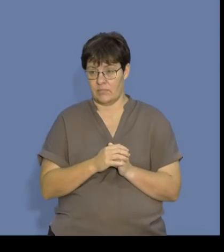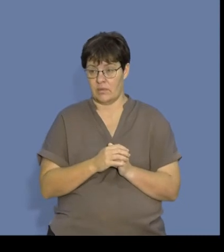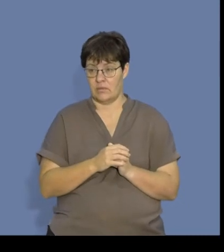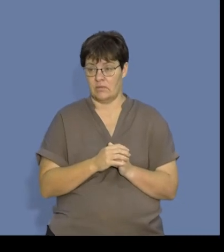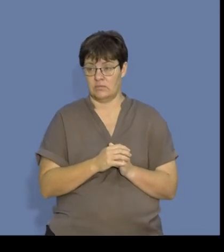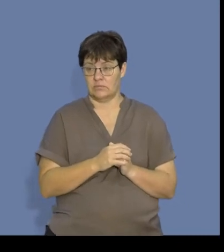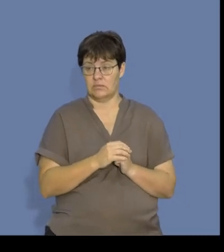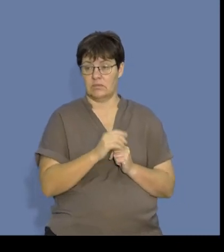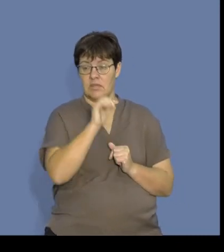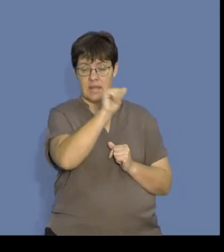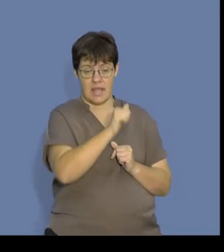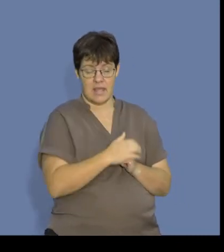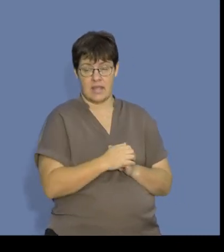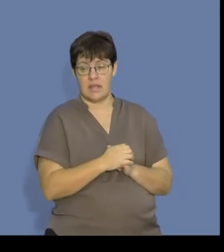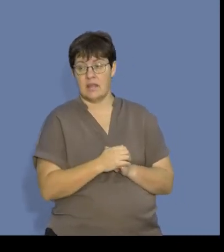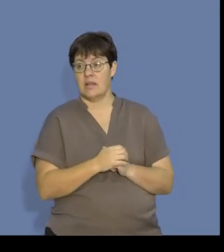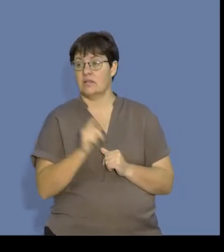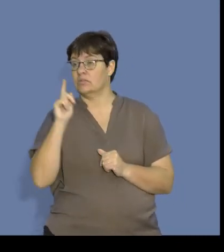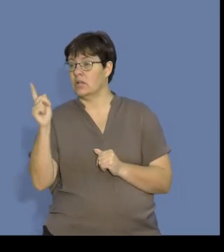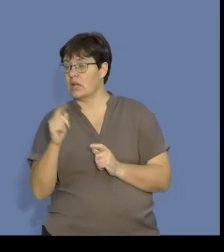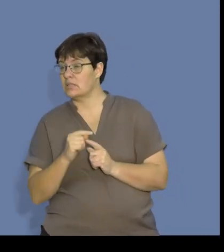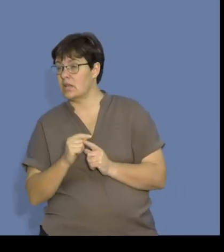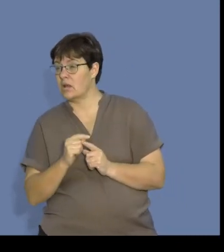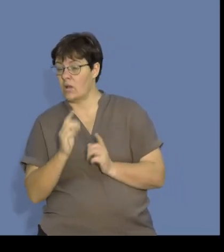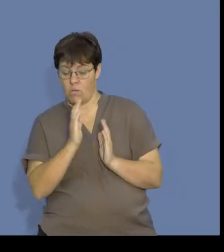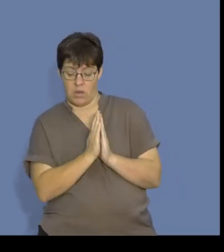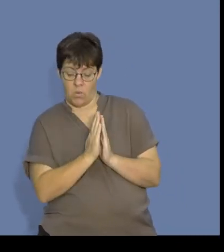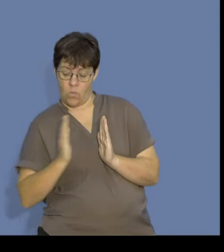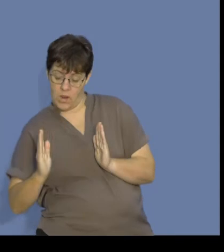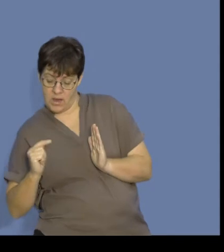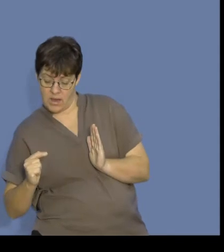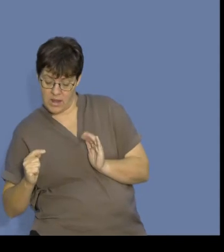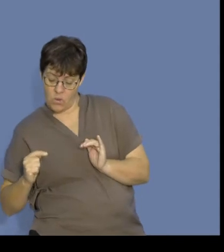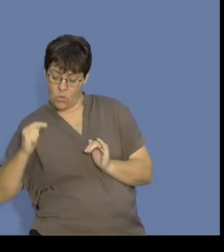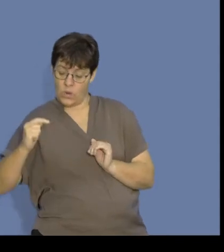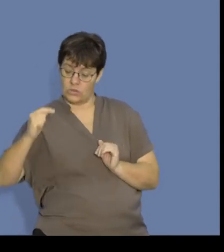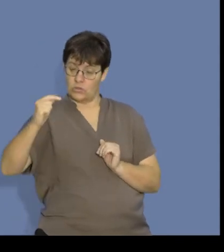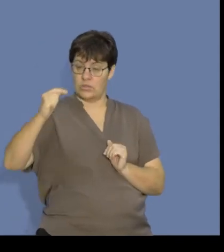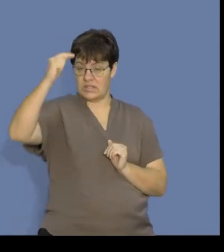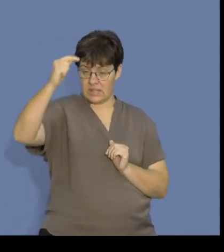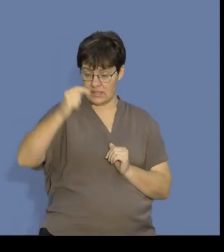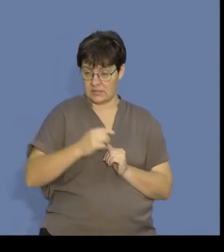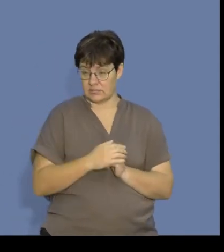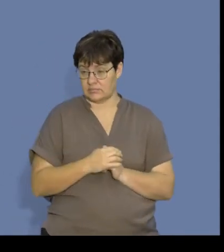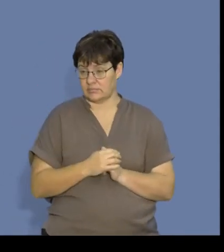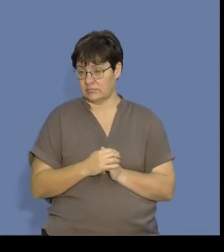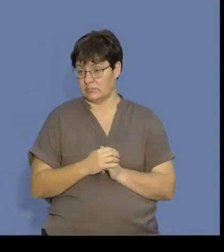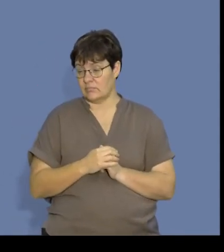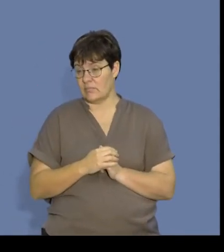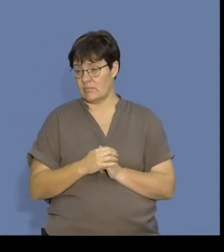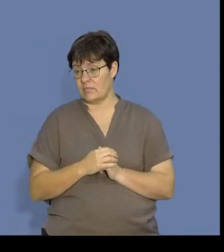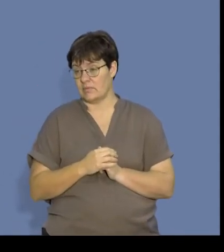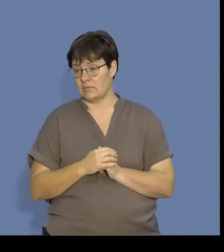at that point. That's point number 1, I will call it A. And then at 1 there, when you move 1 to the